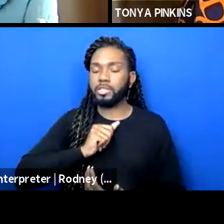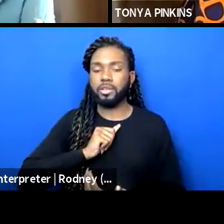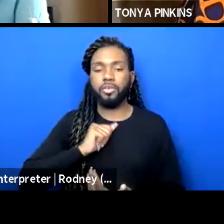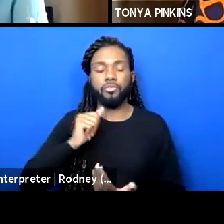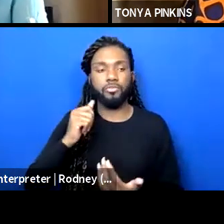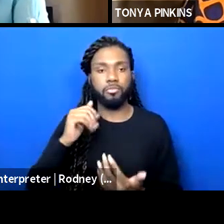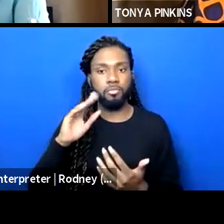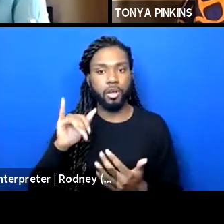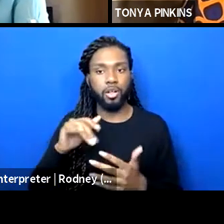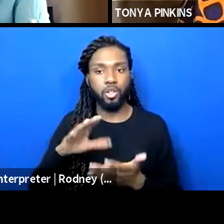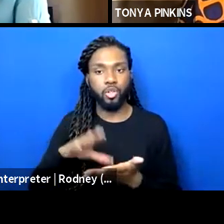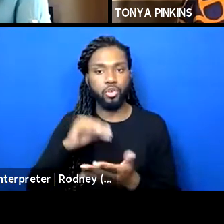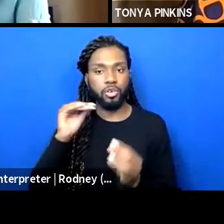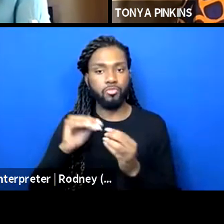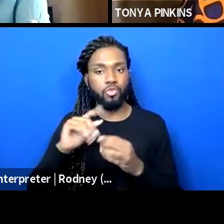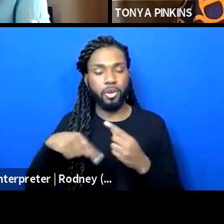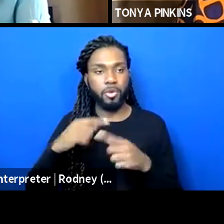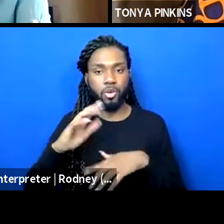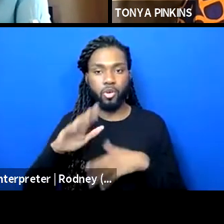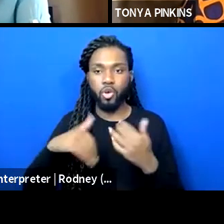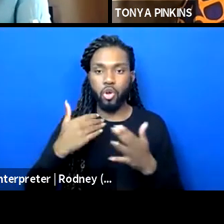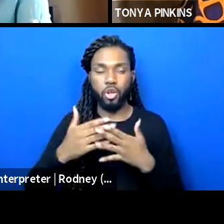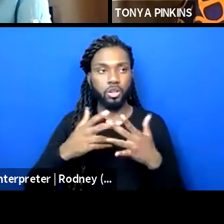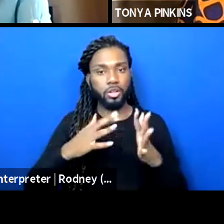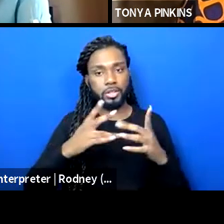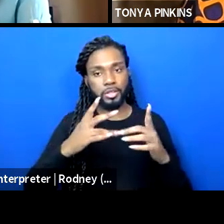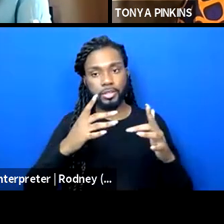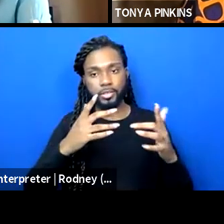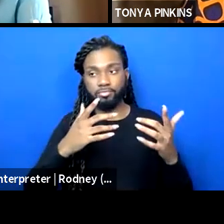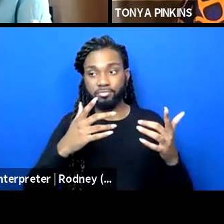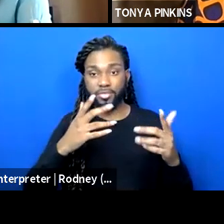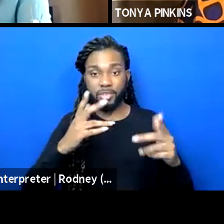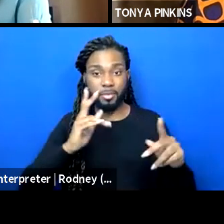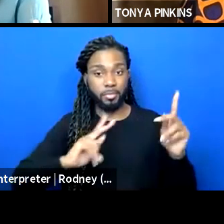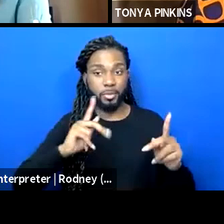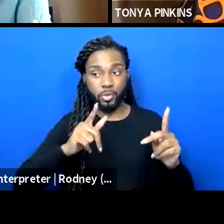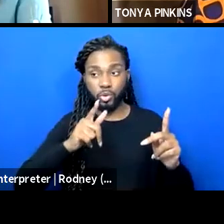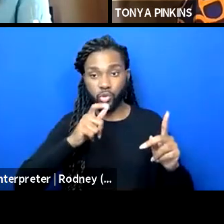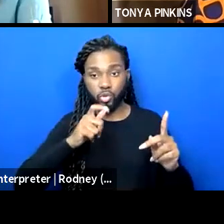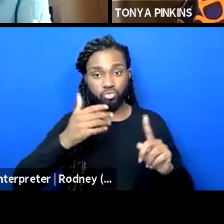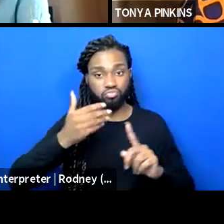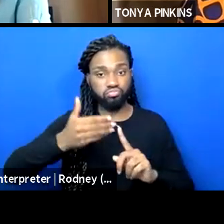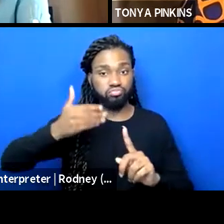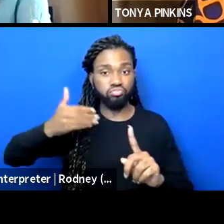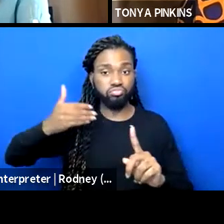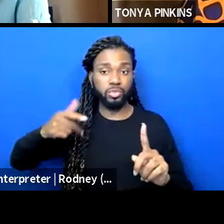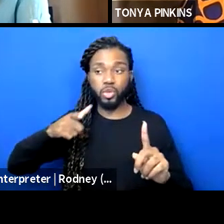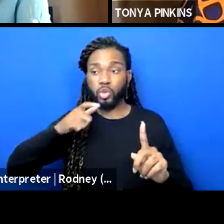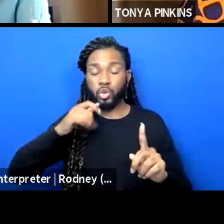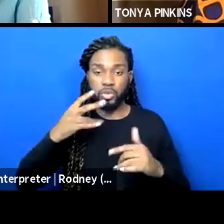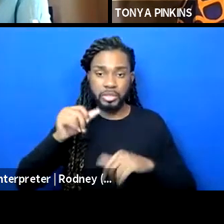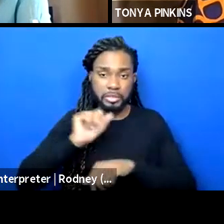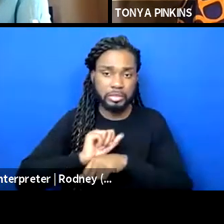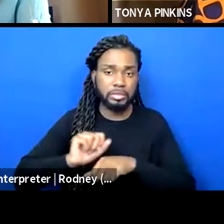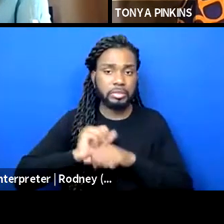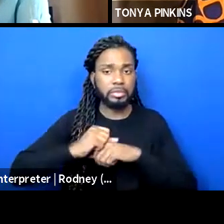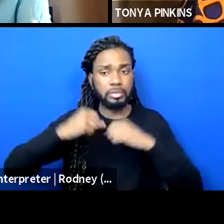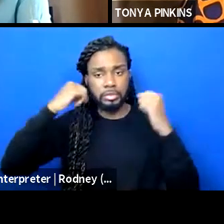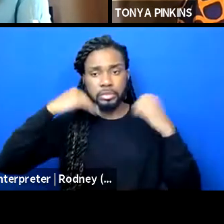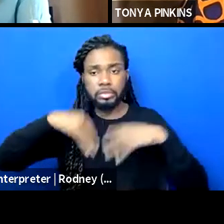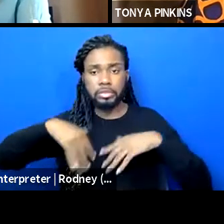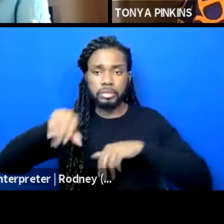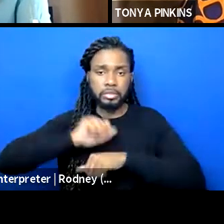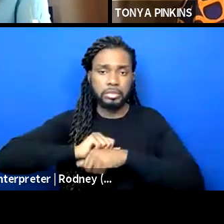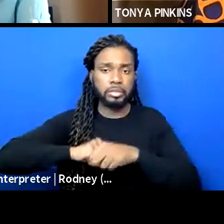about all of the giants of whose shoulders that we stand, who, you know, are in the trenches, on the grind, doing the